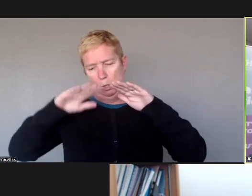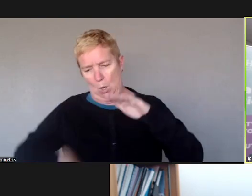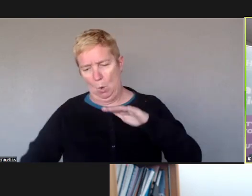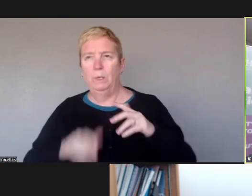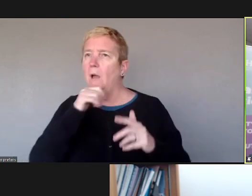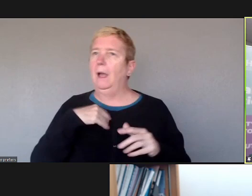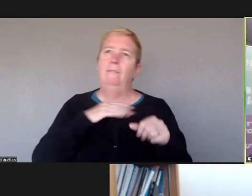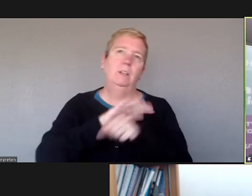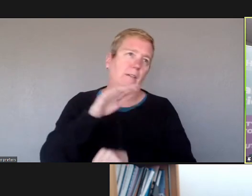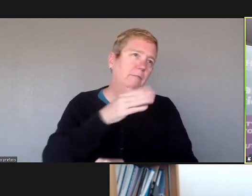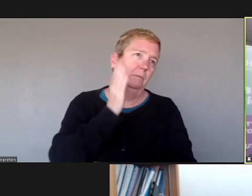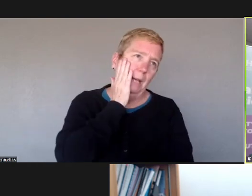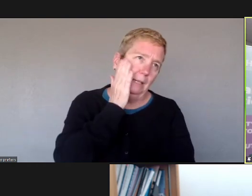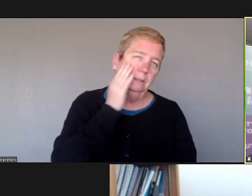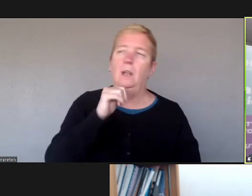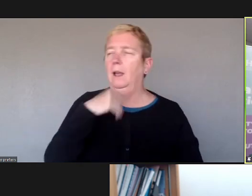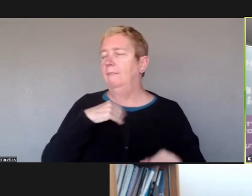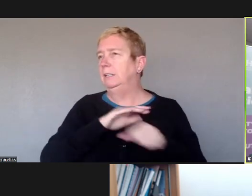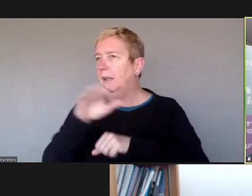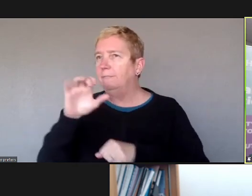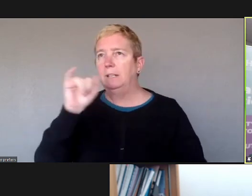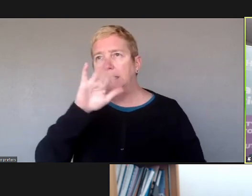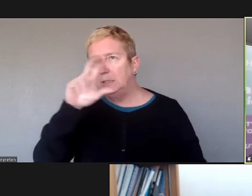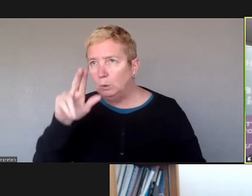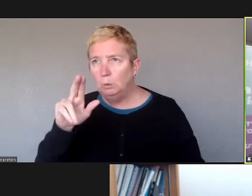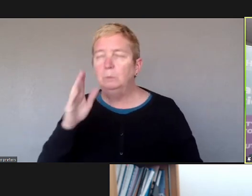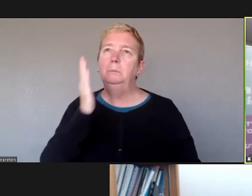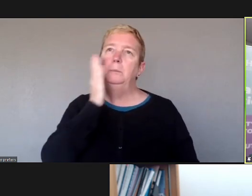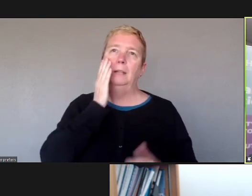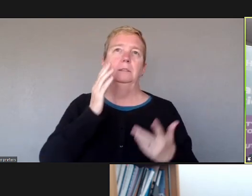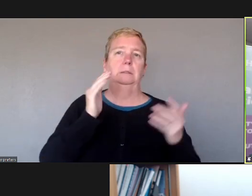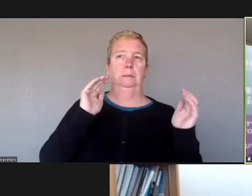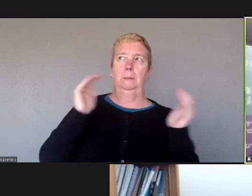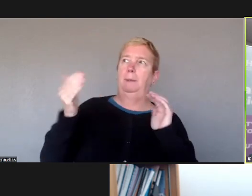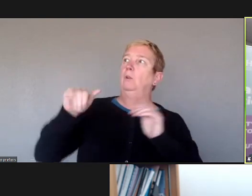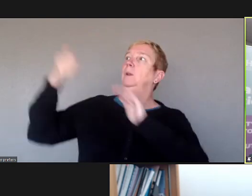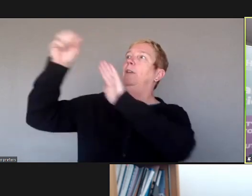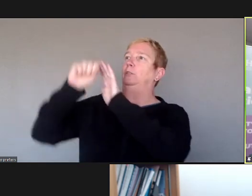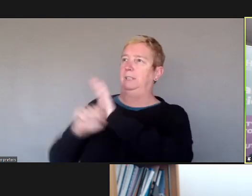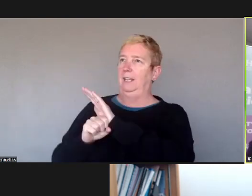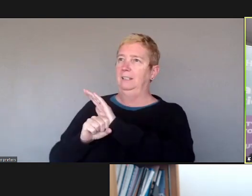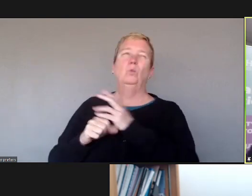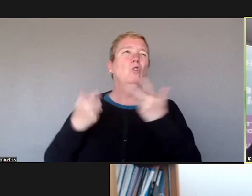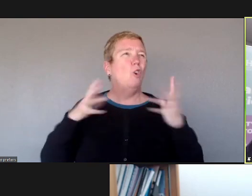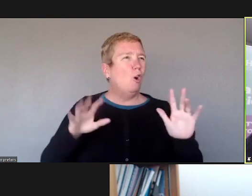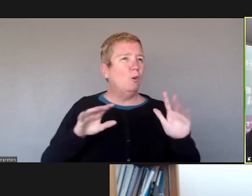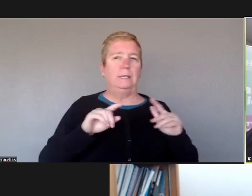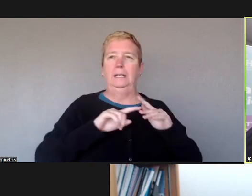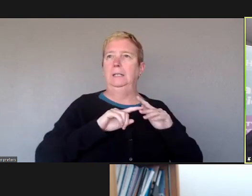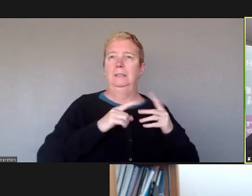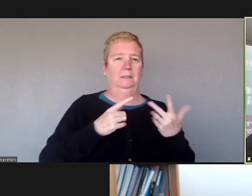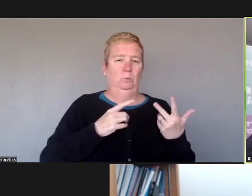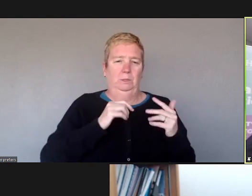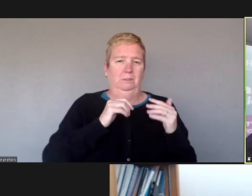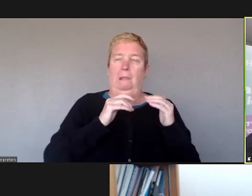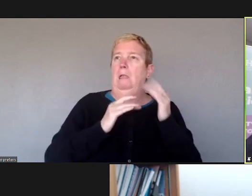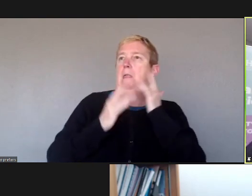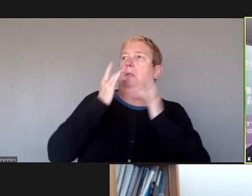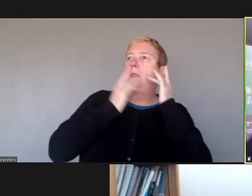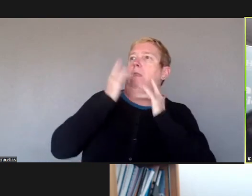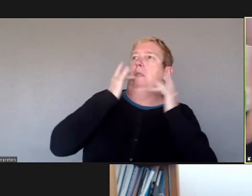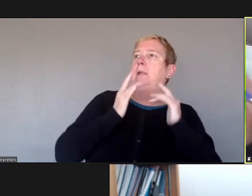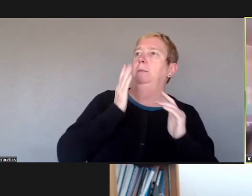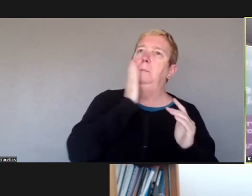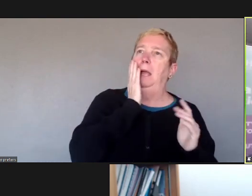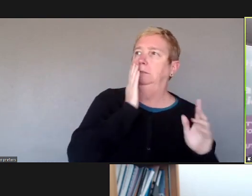for ICU beds per capita. So we're already starting, I wouldn't say underwater, but we're just above water. And